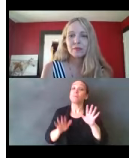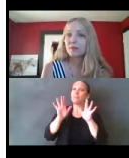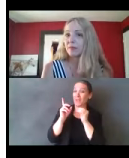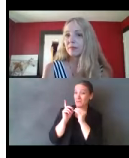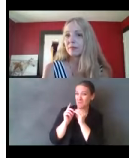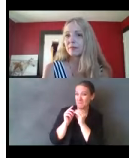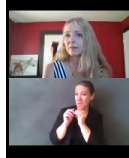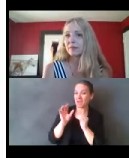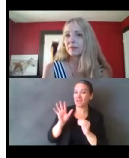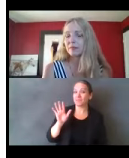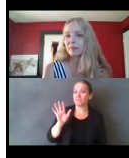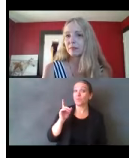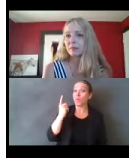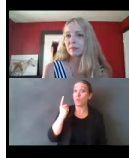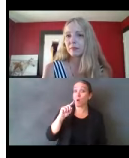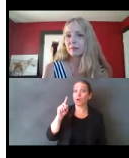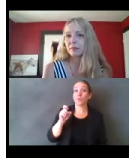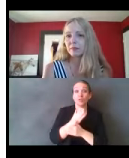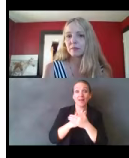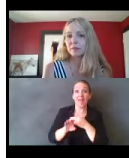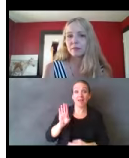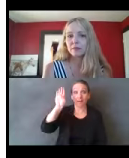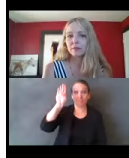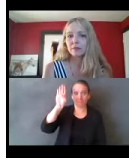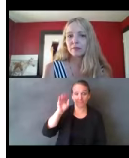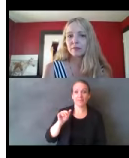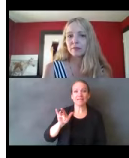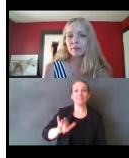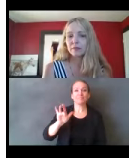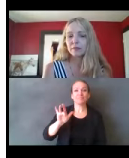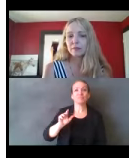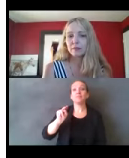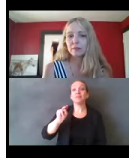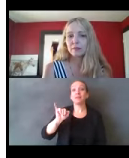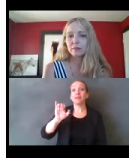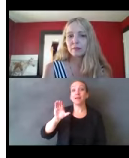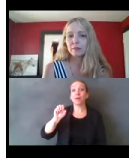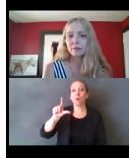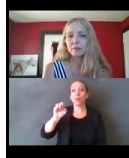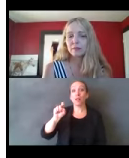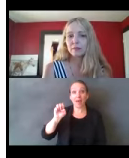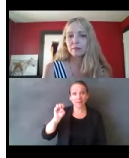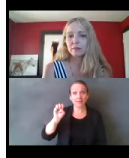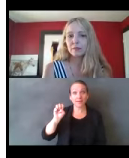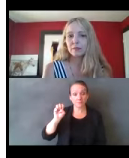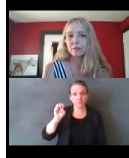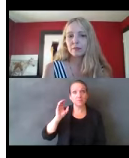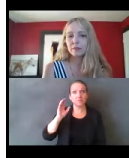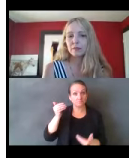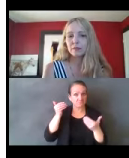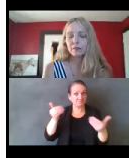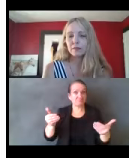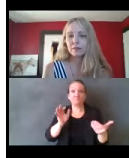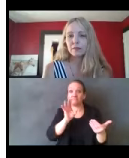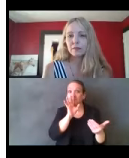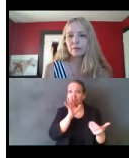sorry, we do have one person with their hand raised. So Nicolette, I've just asked you to unmute.